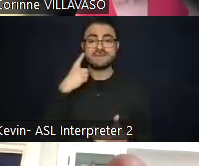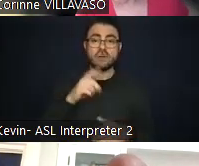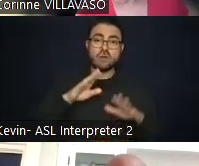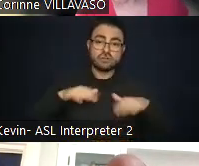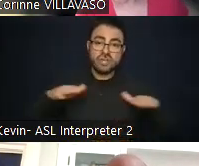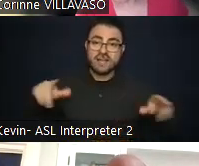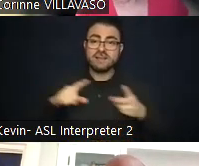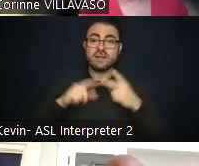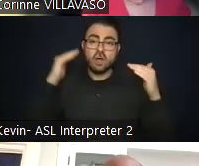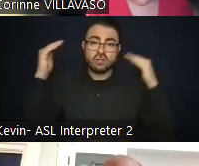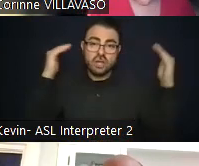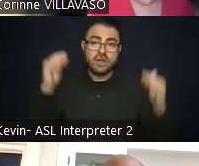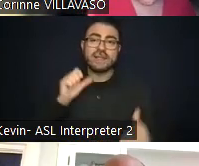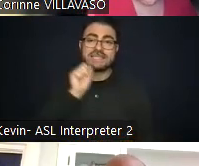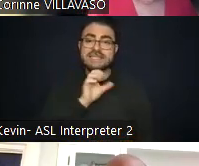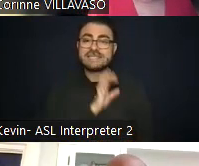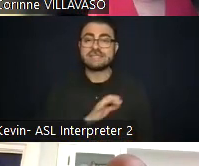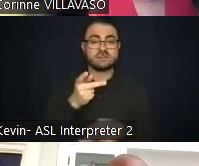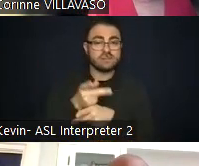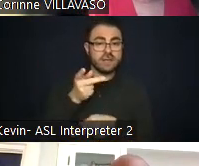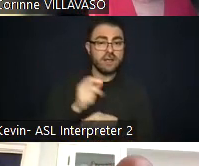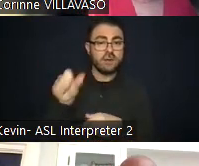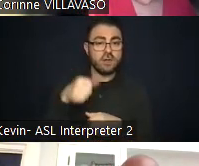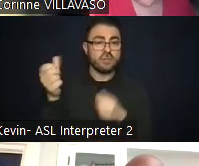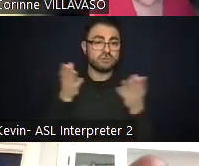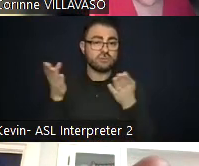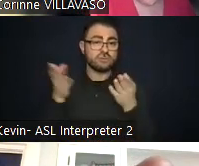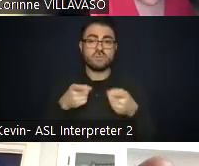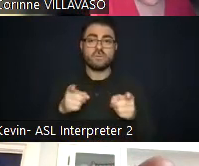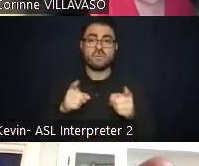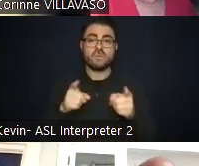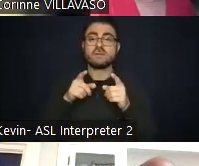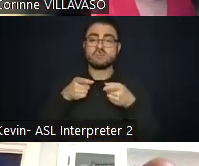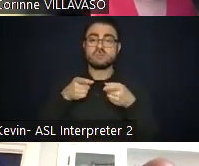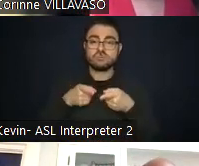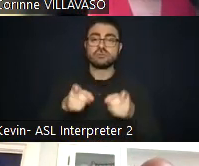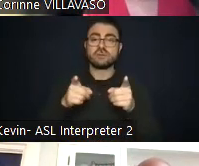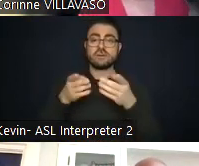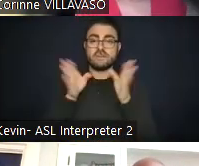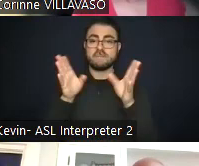elder care, and other care services while attending public meetings and activities.